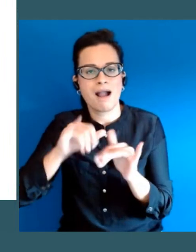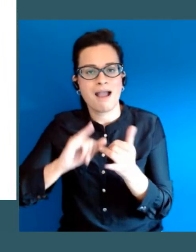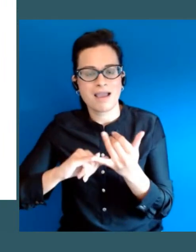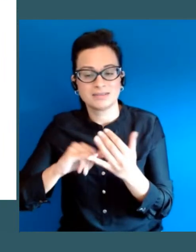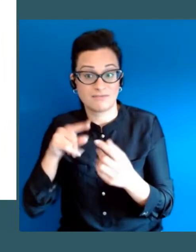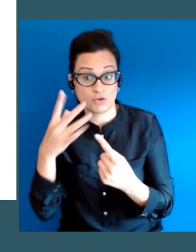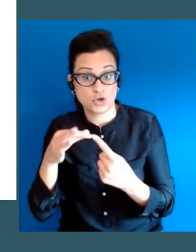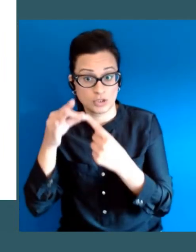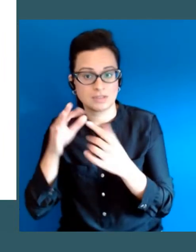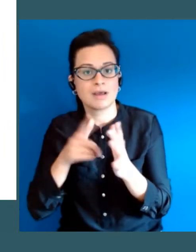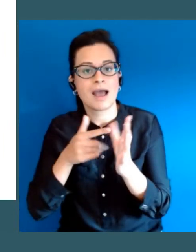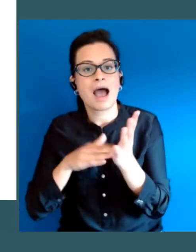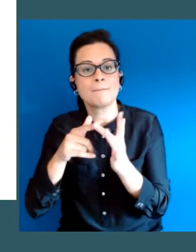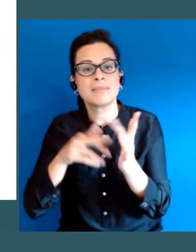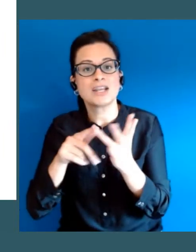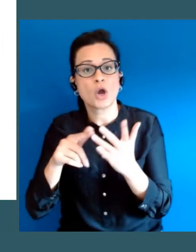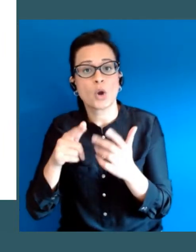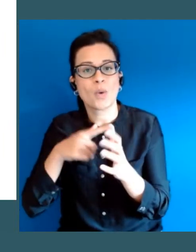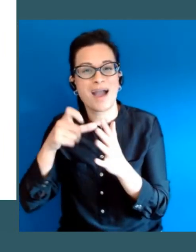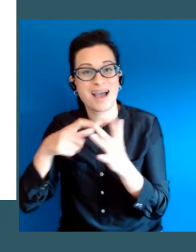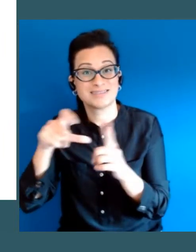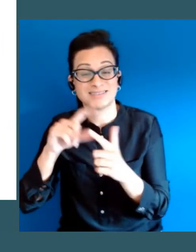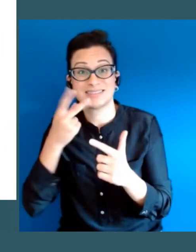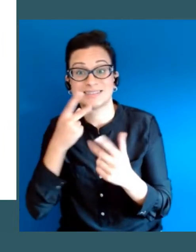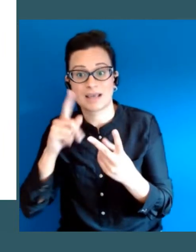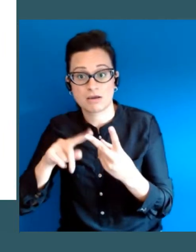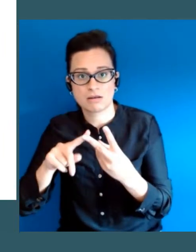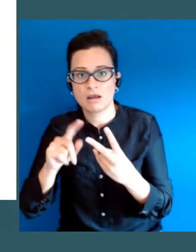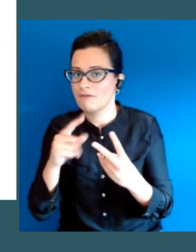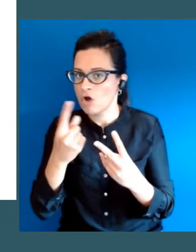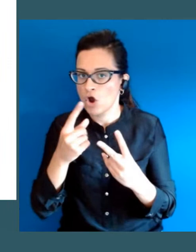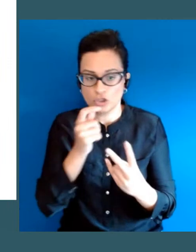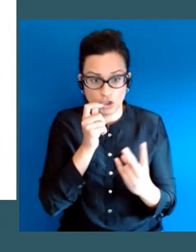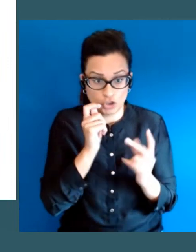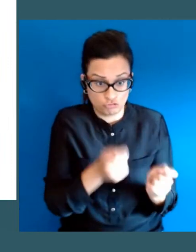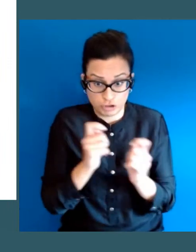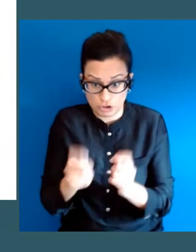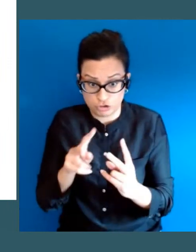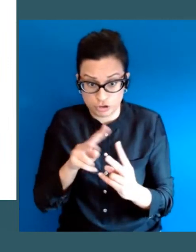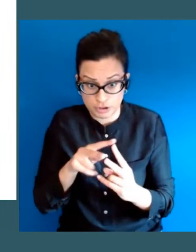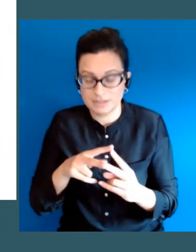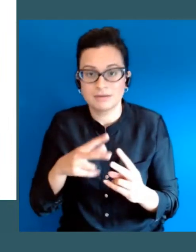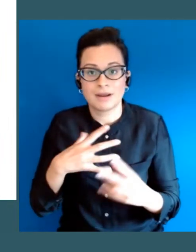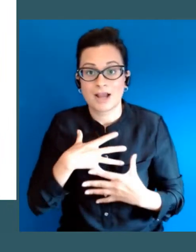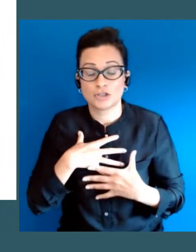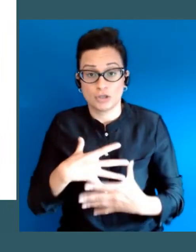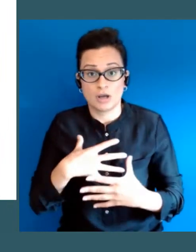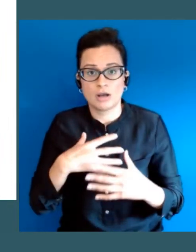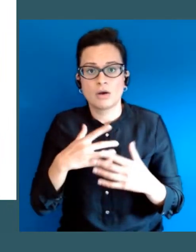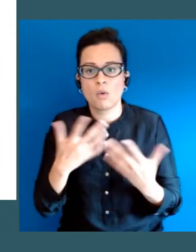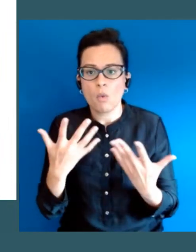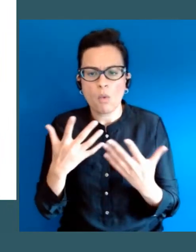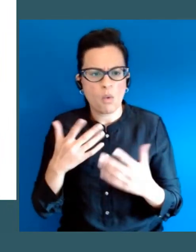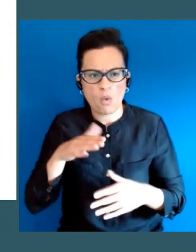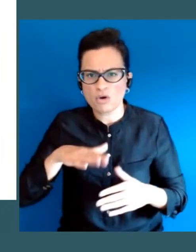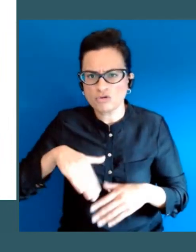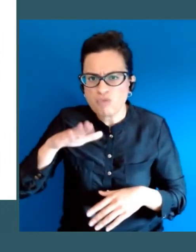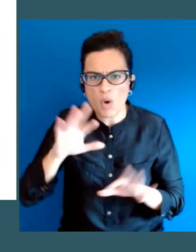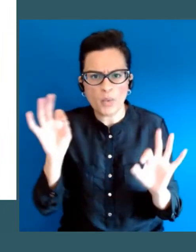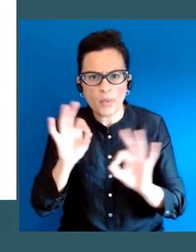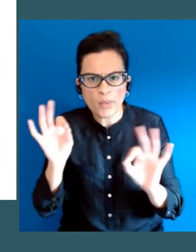acid formulas, and these tend to be used first line if there's anaphylaxis, faltering growth, or in conditions such as